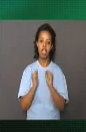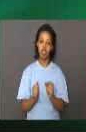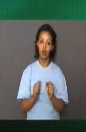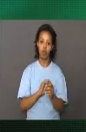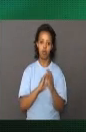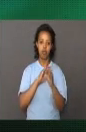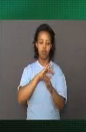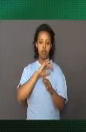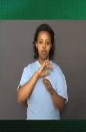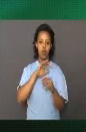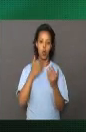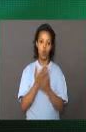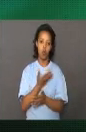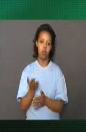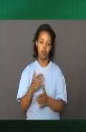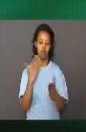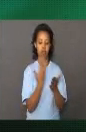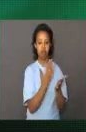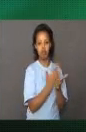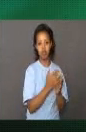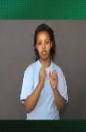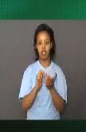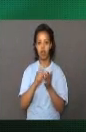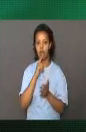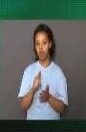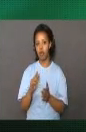the transmission pathway.